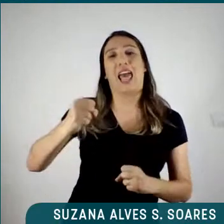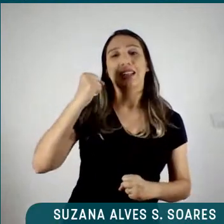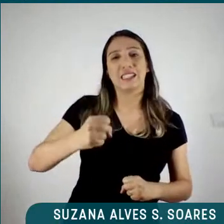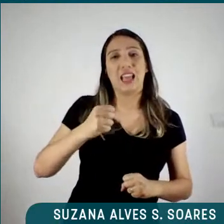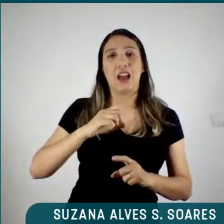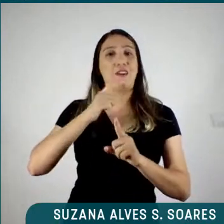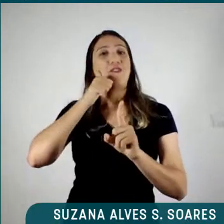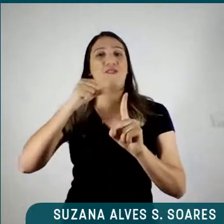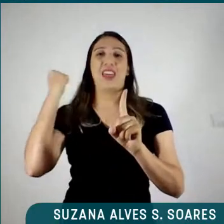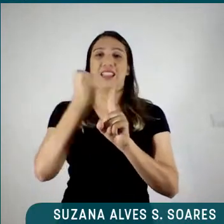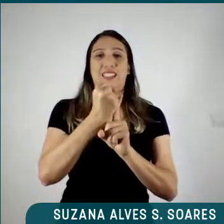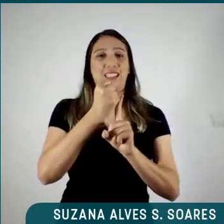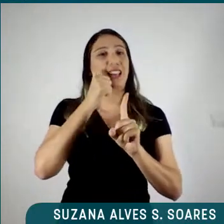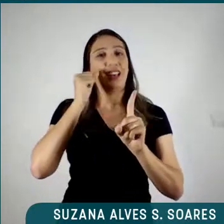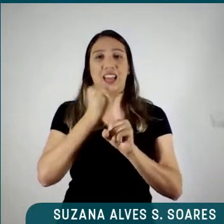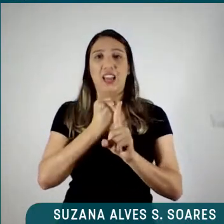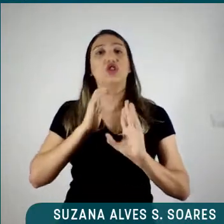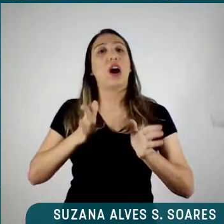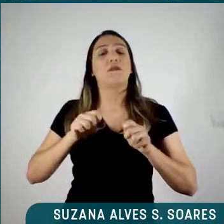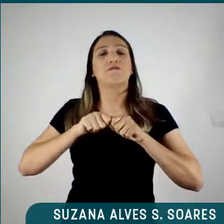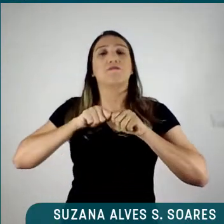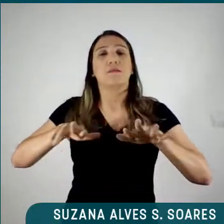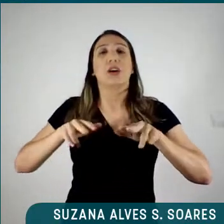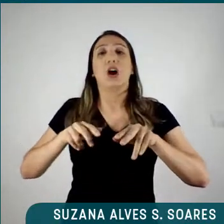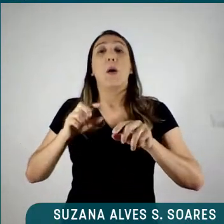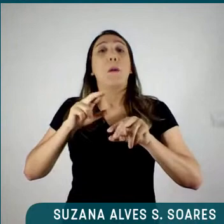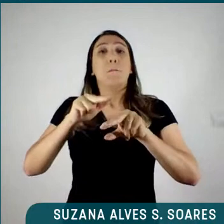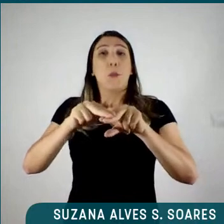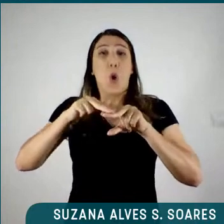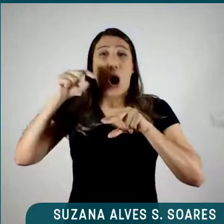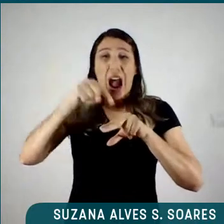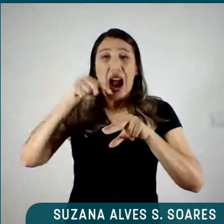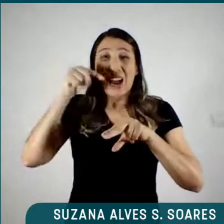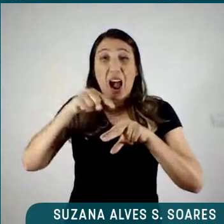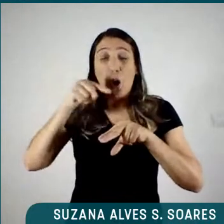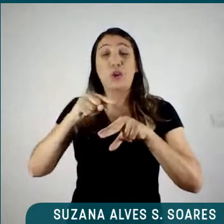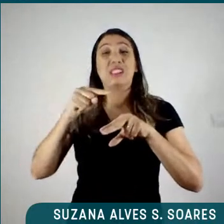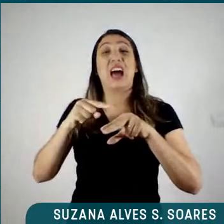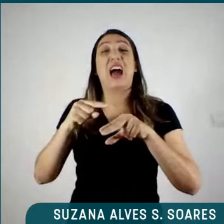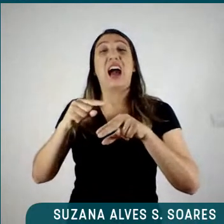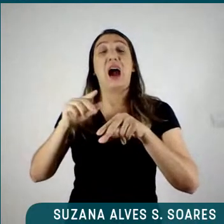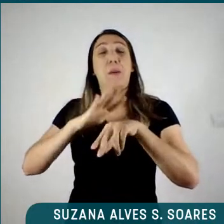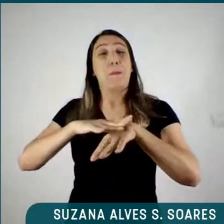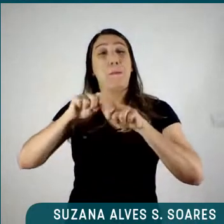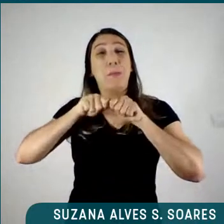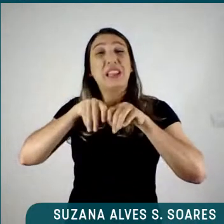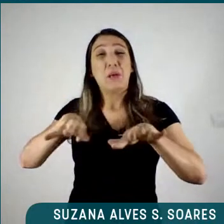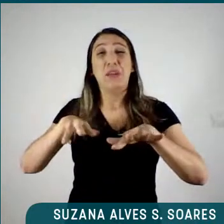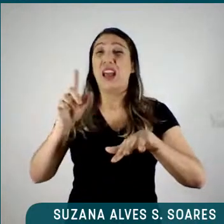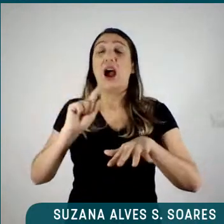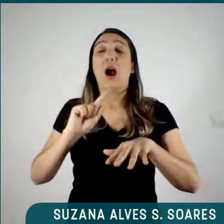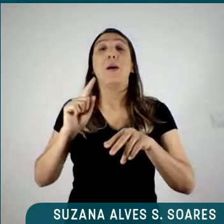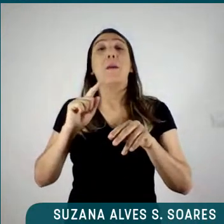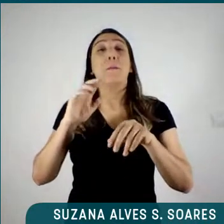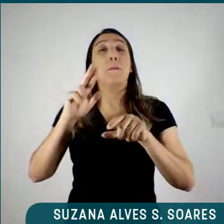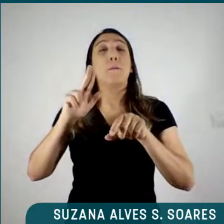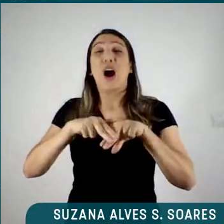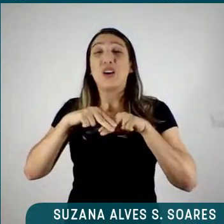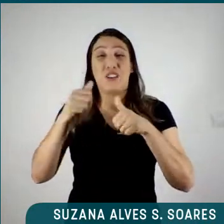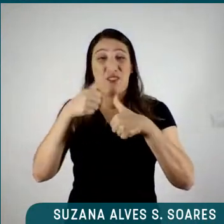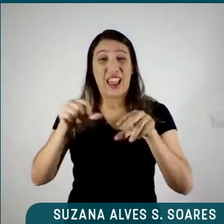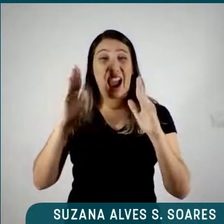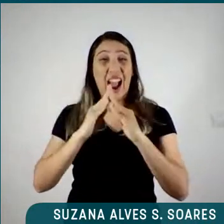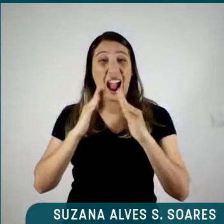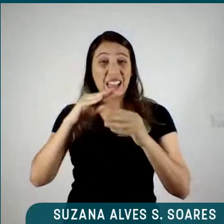against women, the killing of women, femicide. This is not because of the pandemic. And this is not because